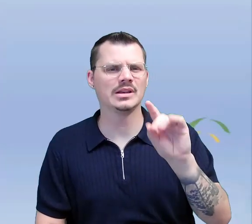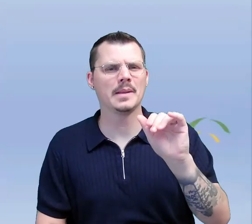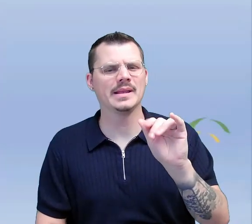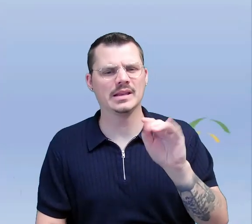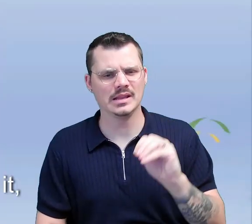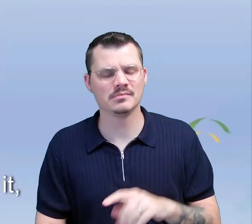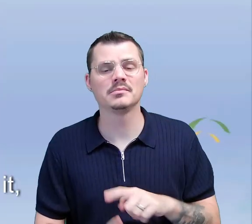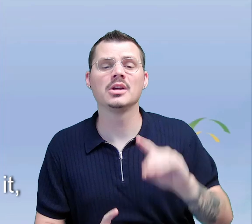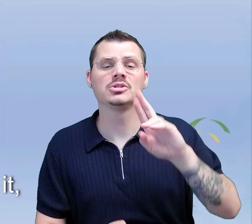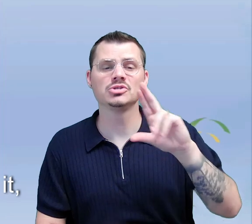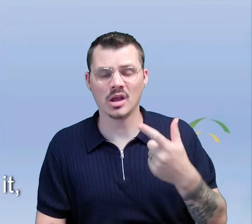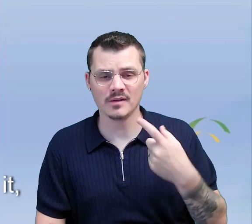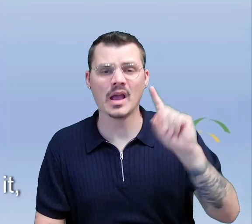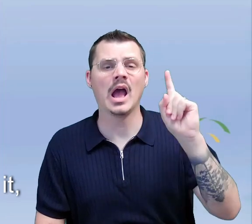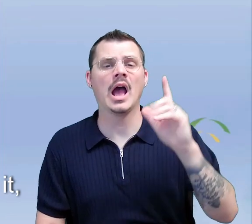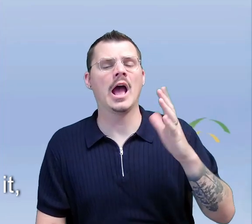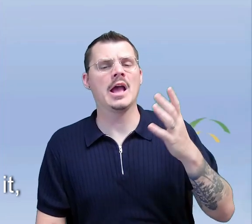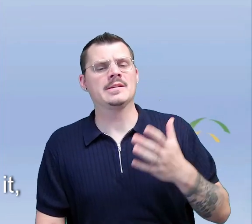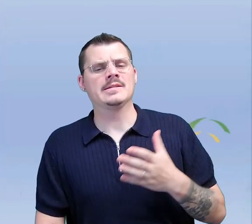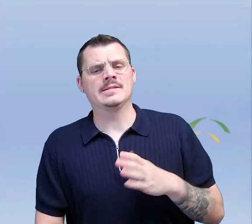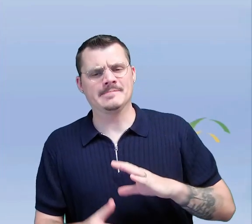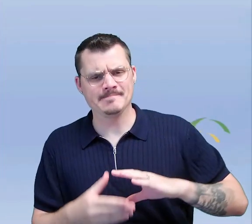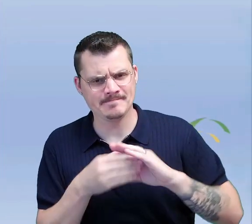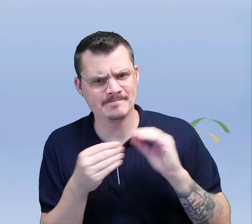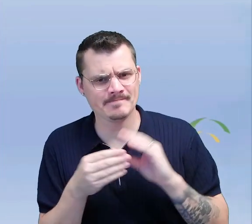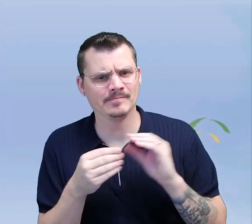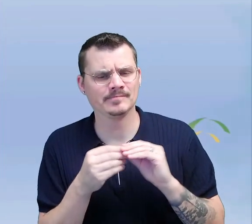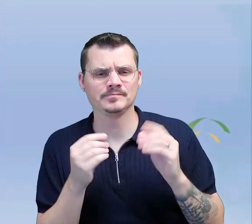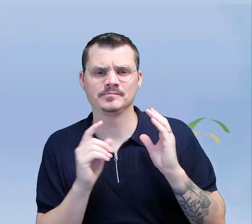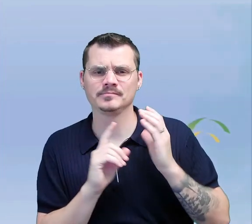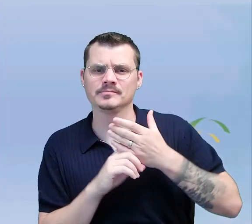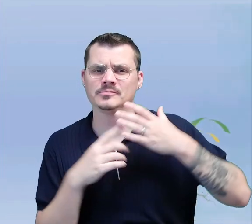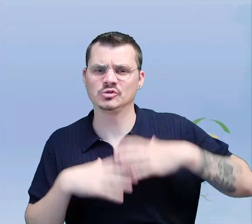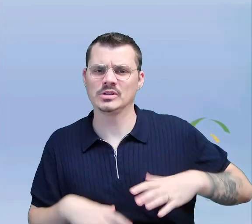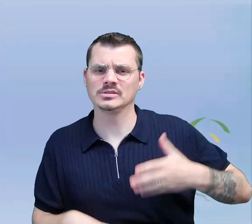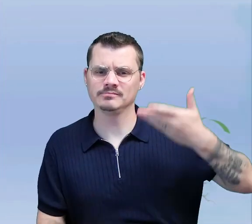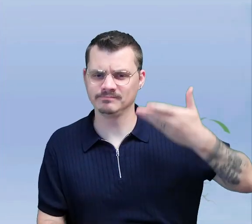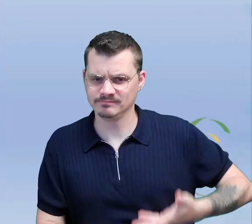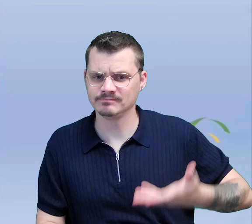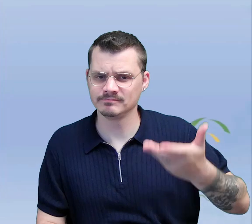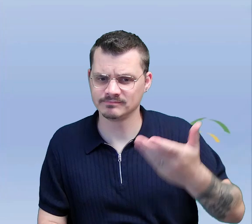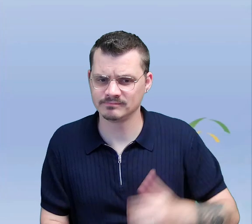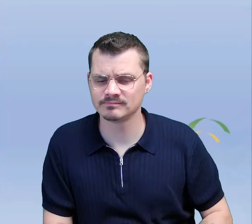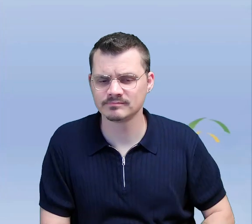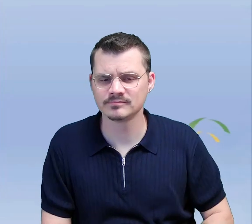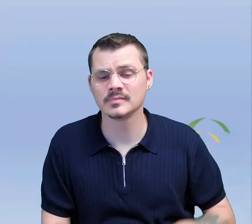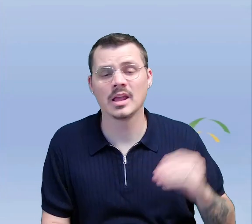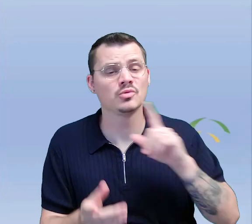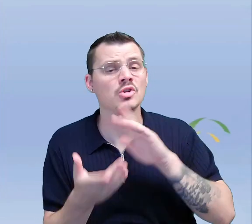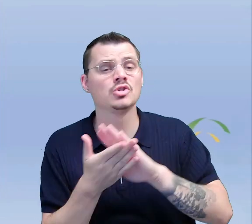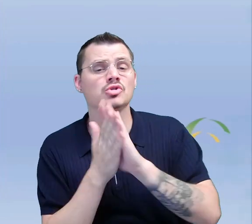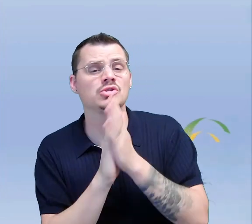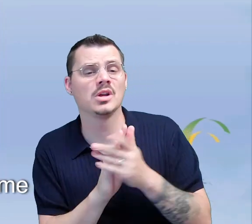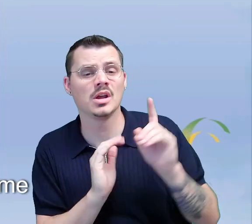anonymity, but Doug came to tell me all about it, dressed like this. And it turned out